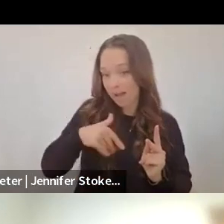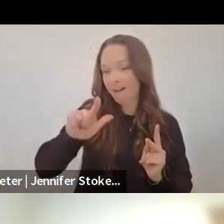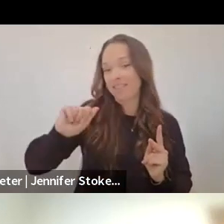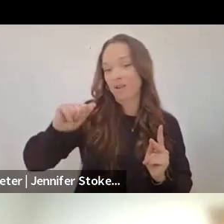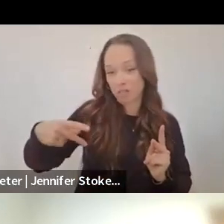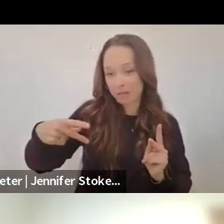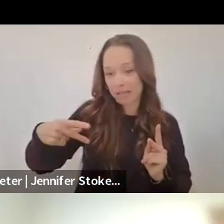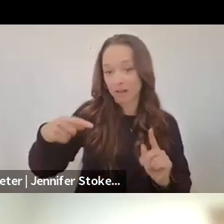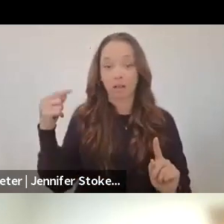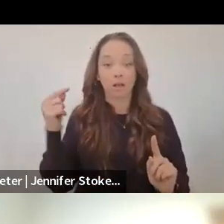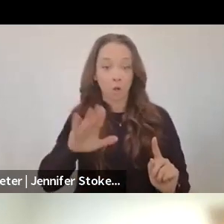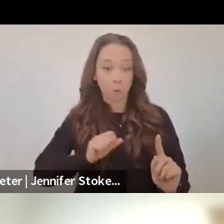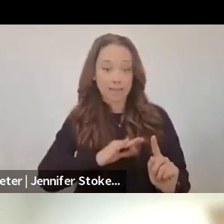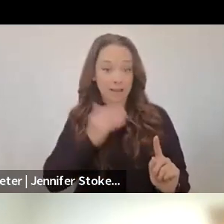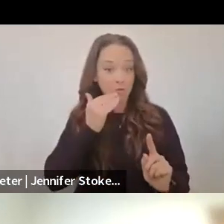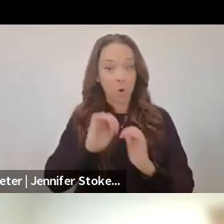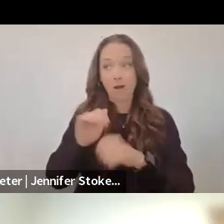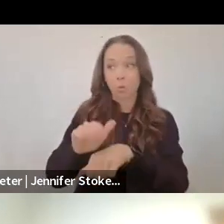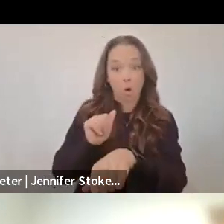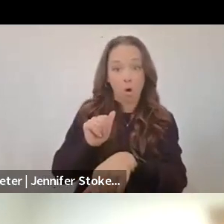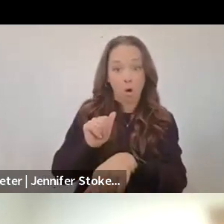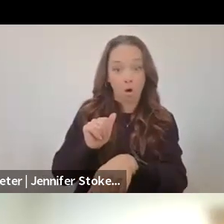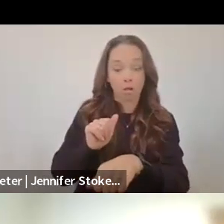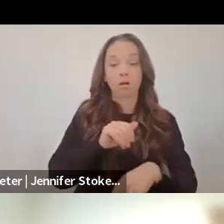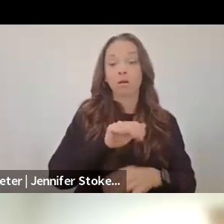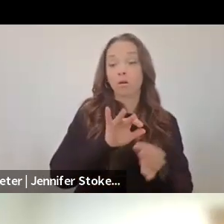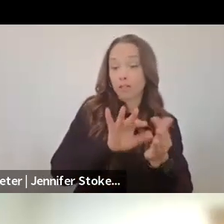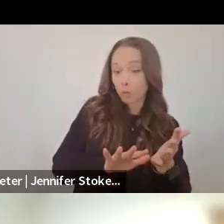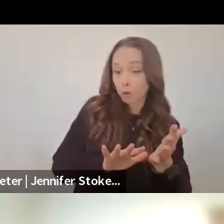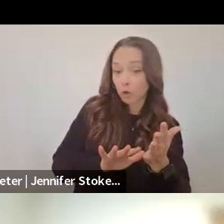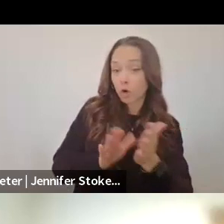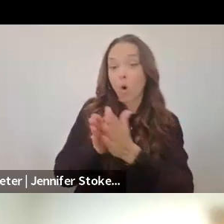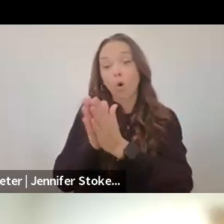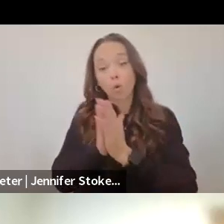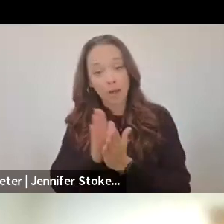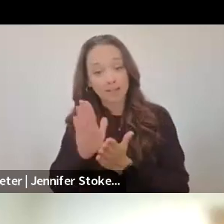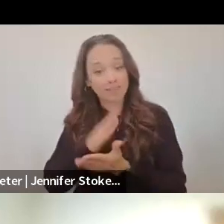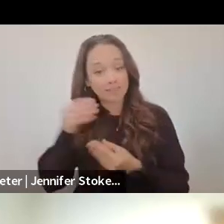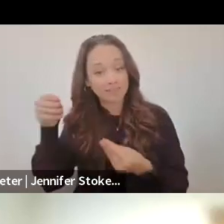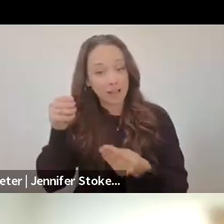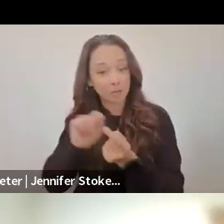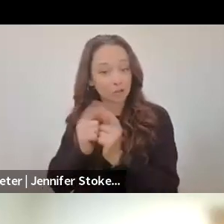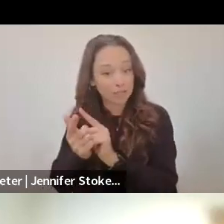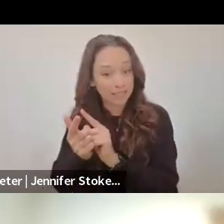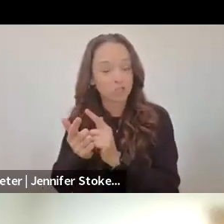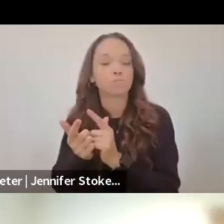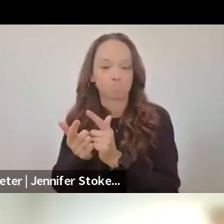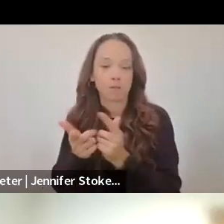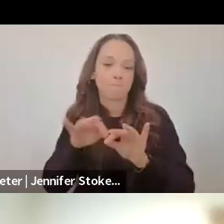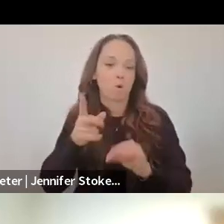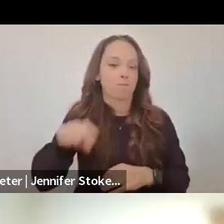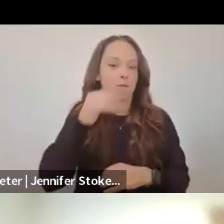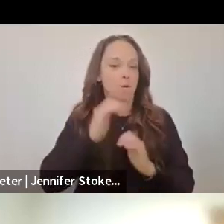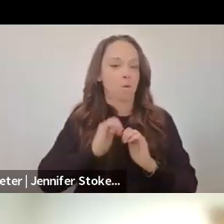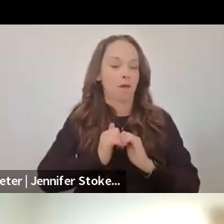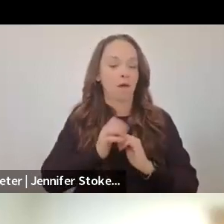call an interpreter or request translated documents and all of those pieces. And then, and making sure that, you